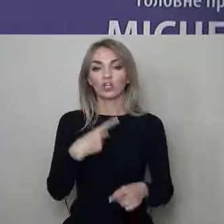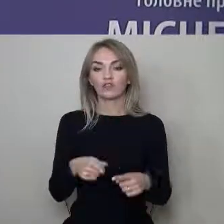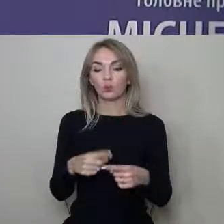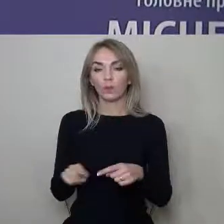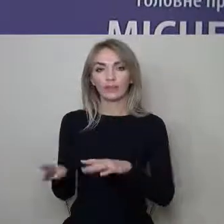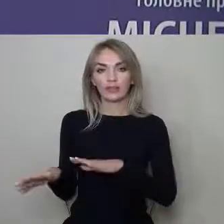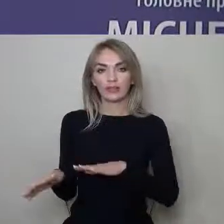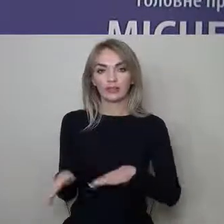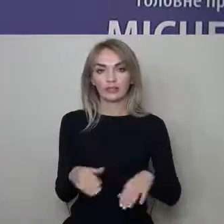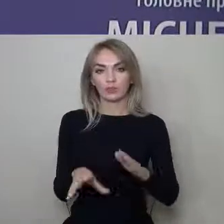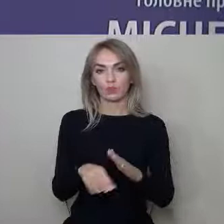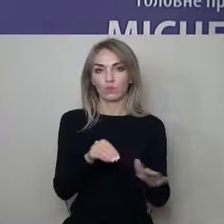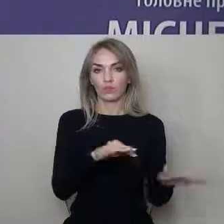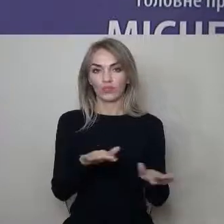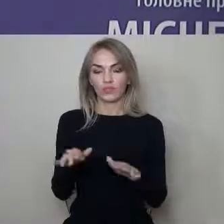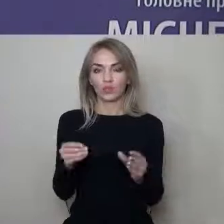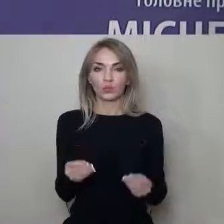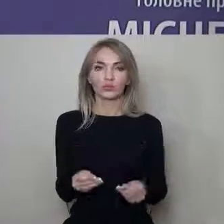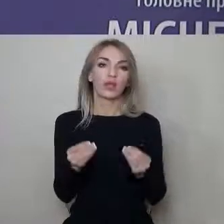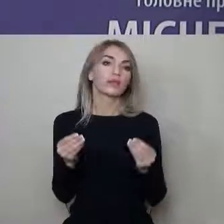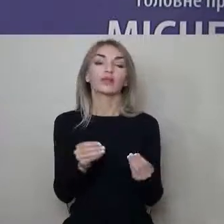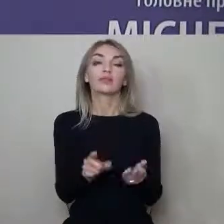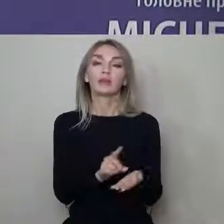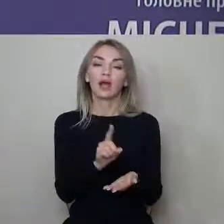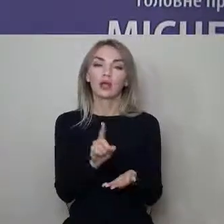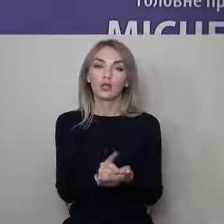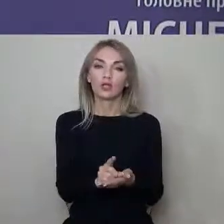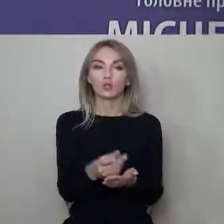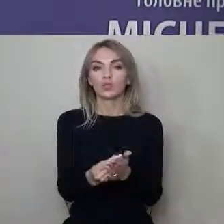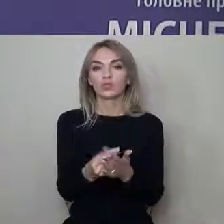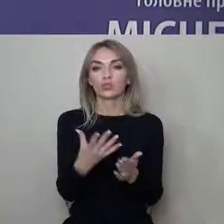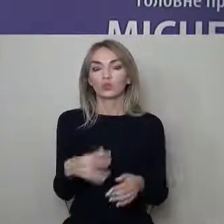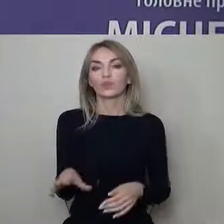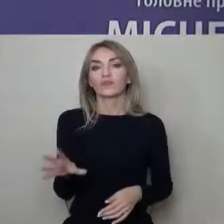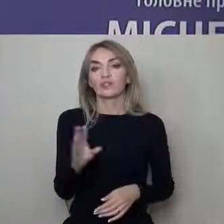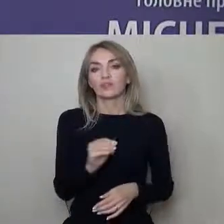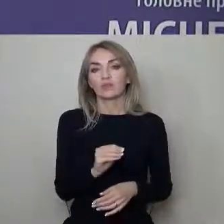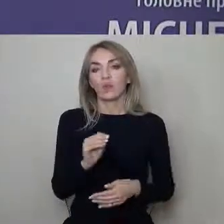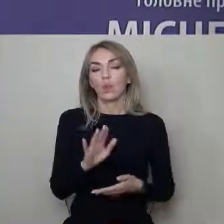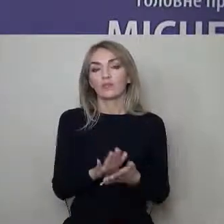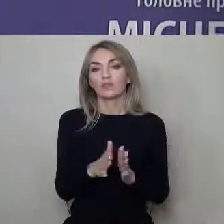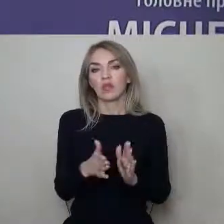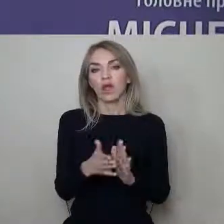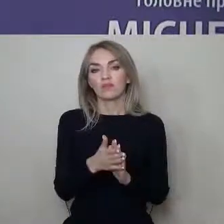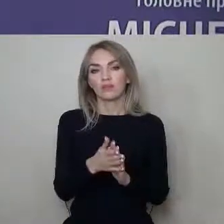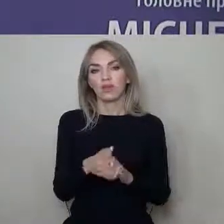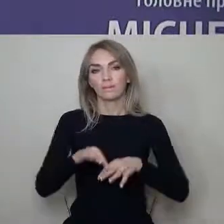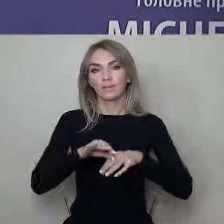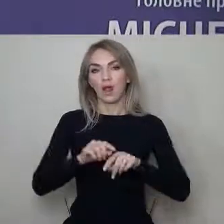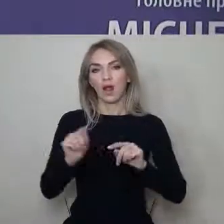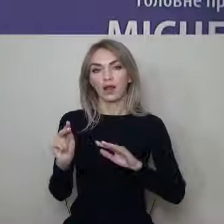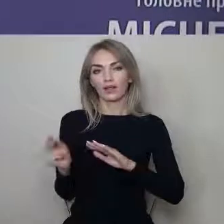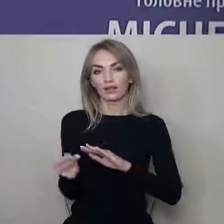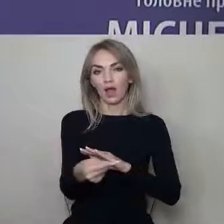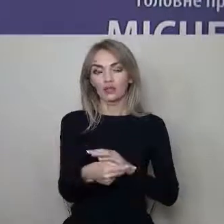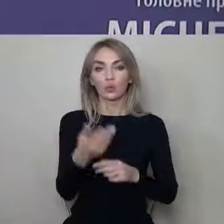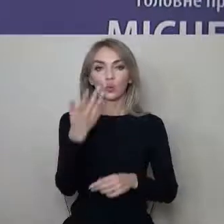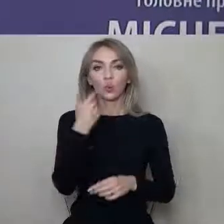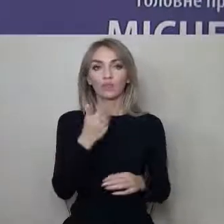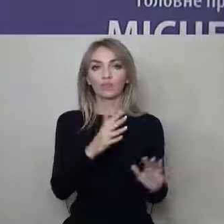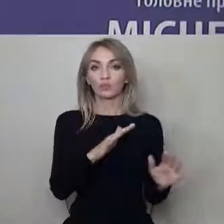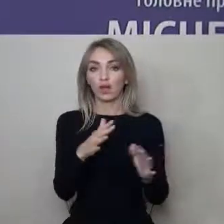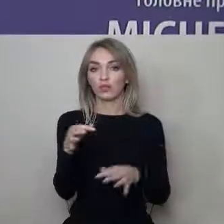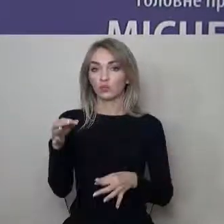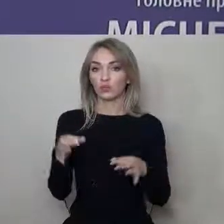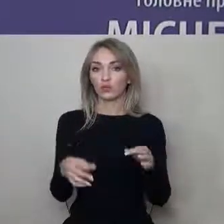given the limited time frame, it's very difficult sometimes to assess all scenes,